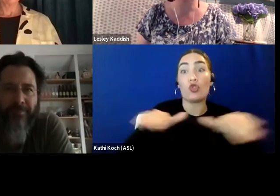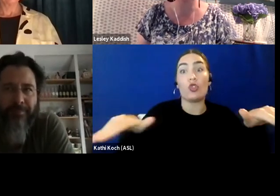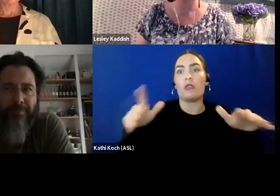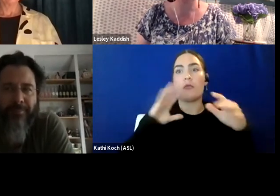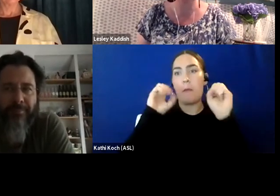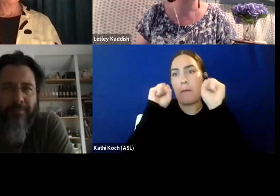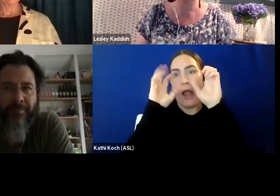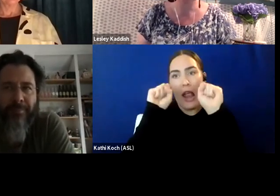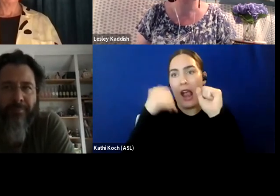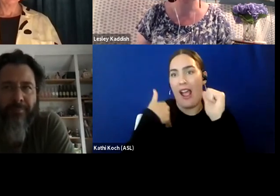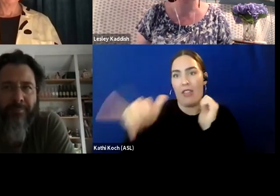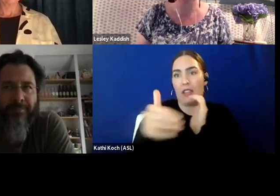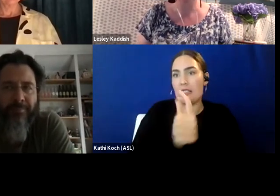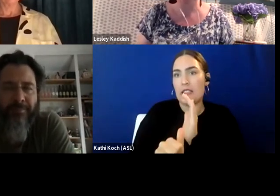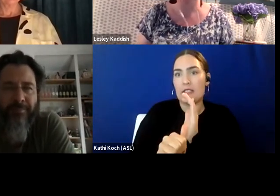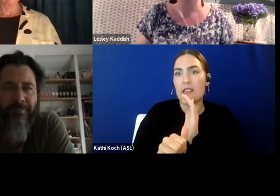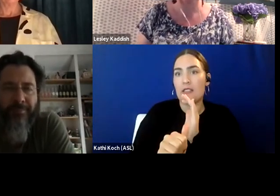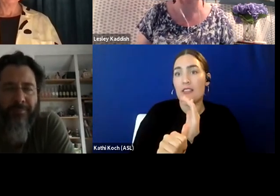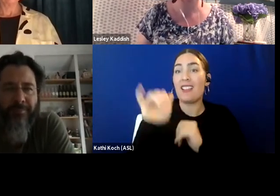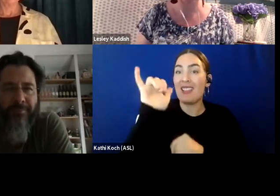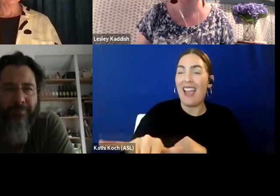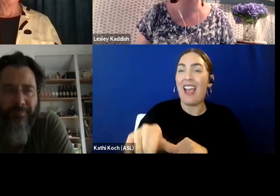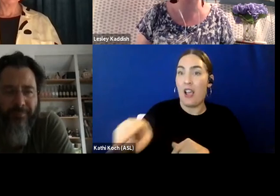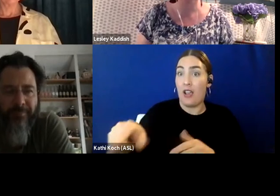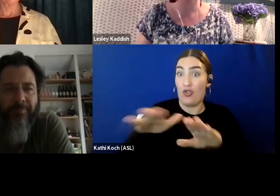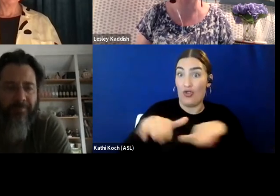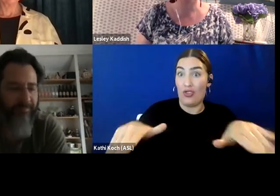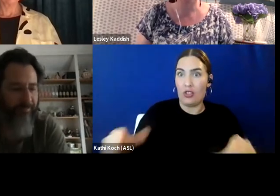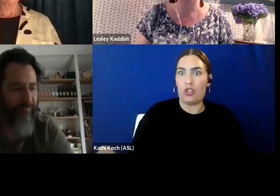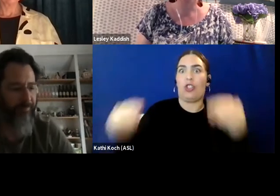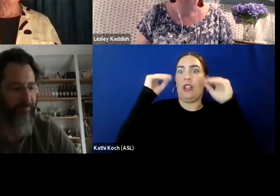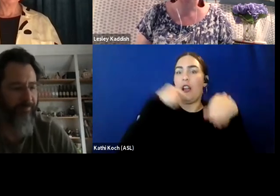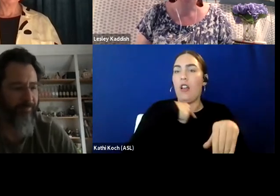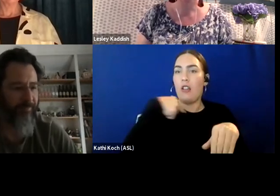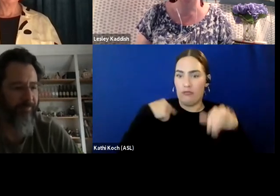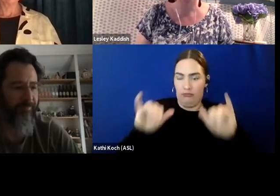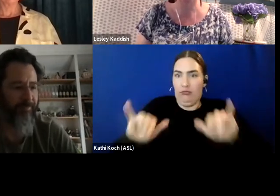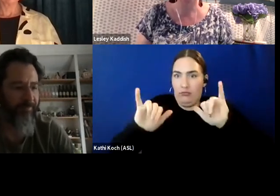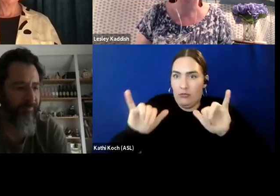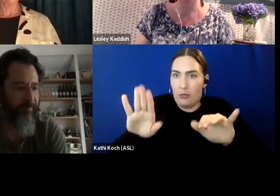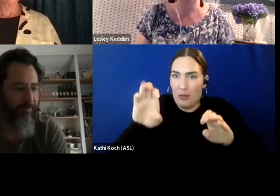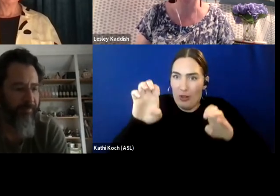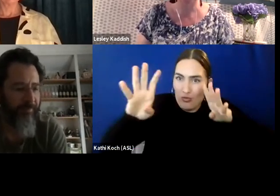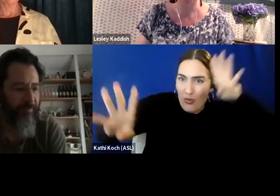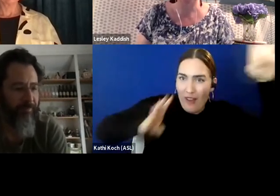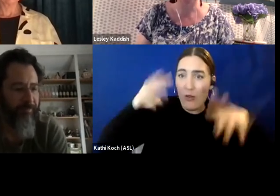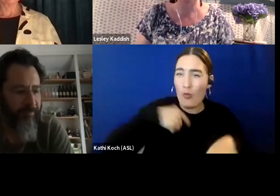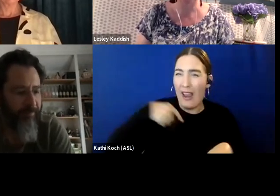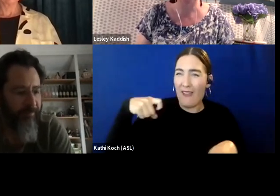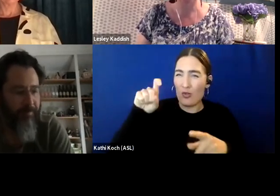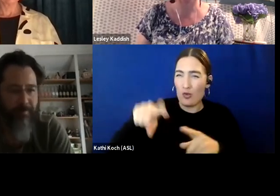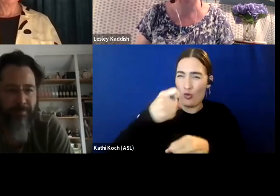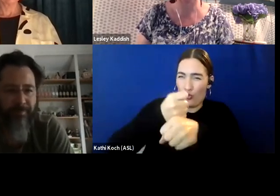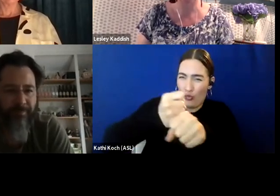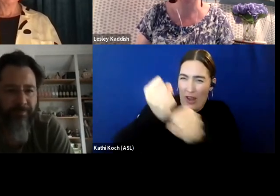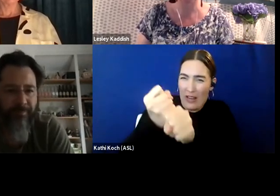what teaching, I think, helps musicians understand, which is we have to create something so alive that it does